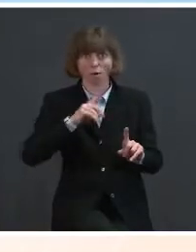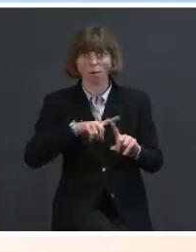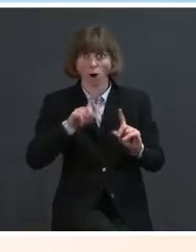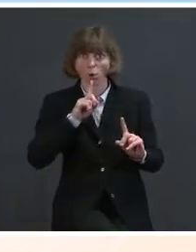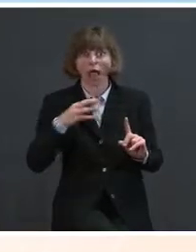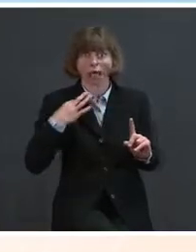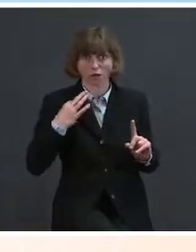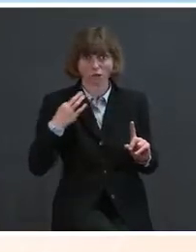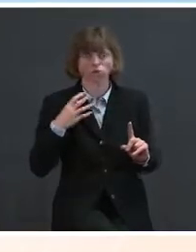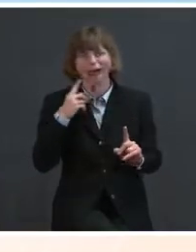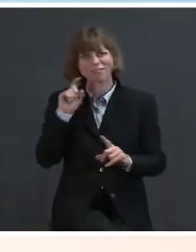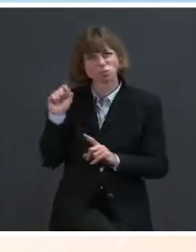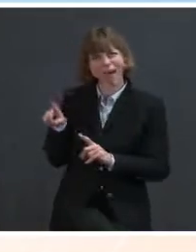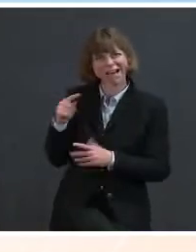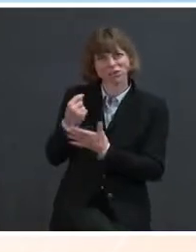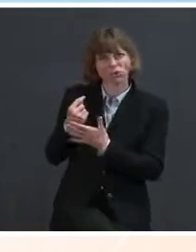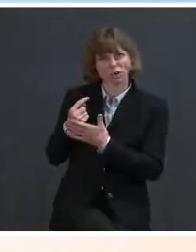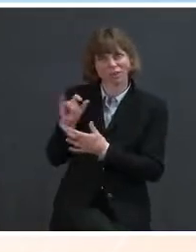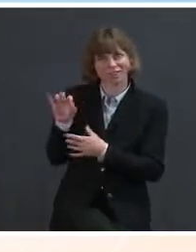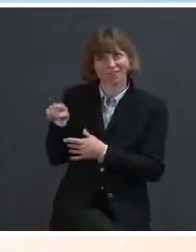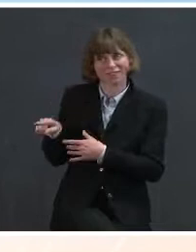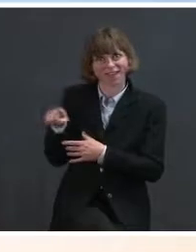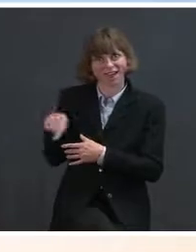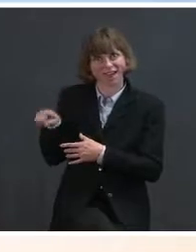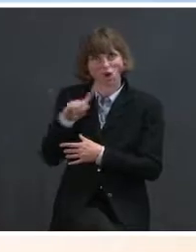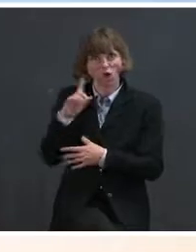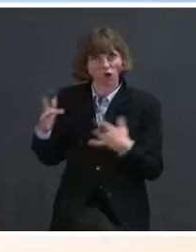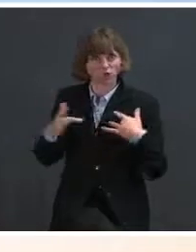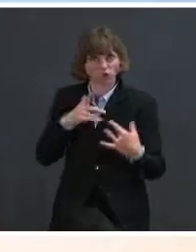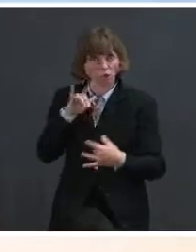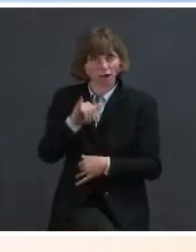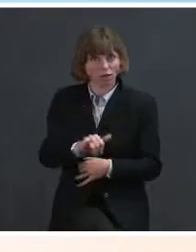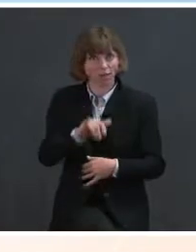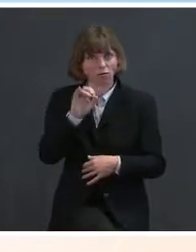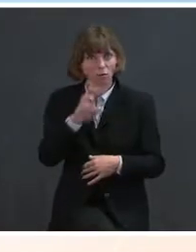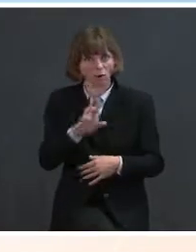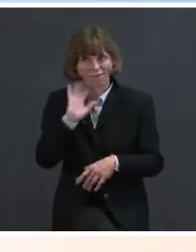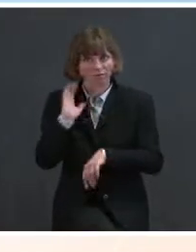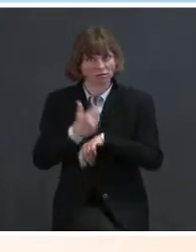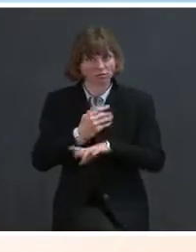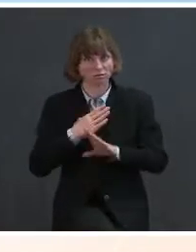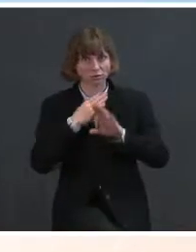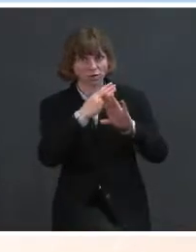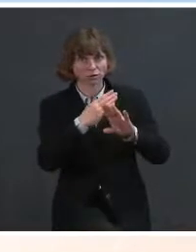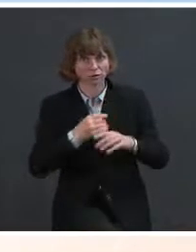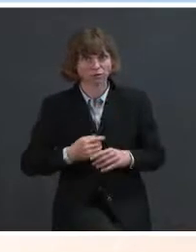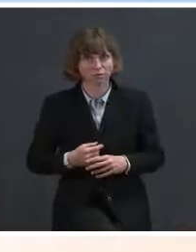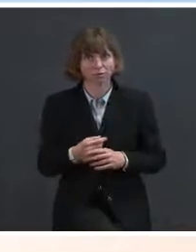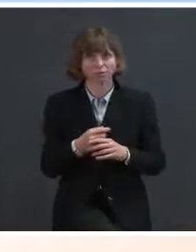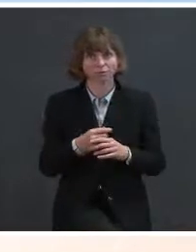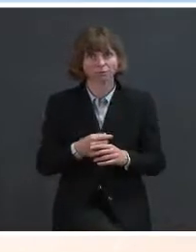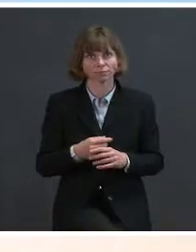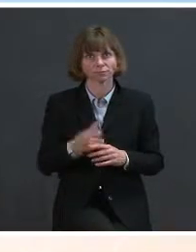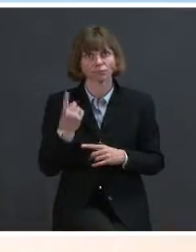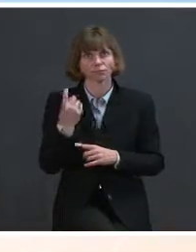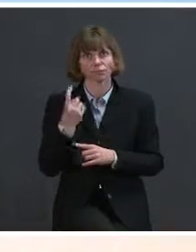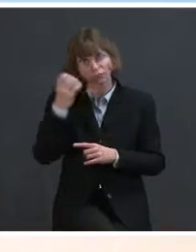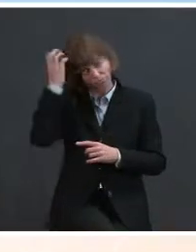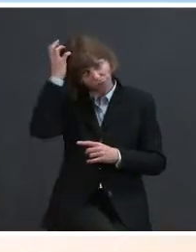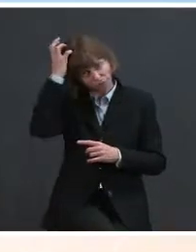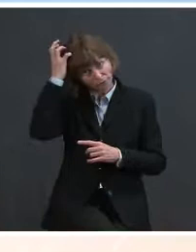Treasury about whether they have a concern about this at this point in time or whether protections have been put in place. One more I forgot about. The